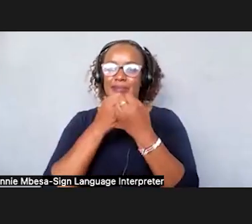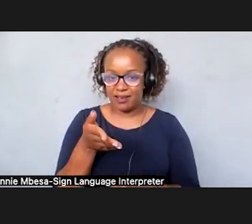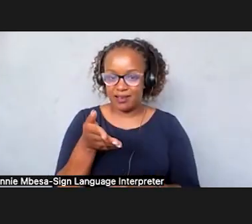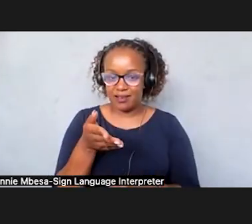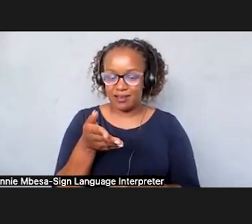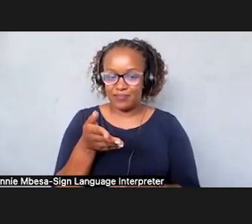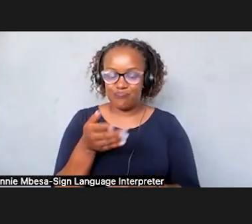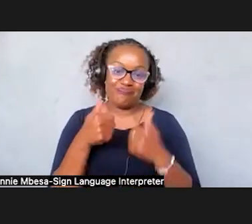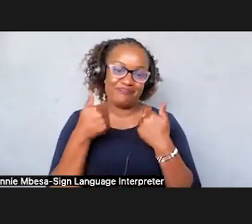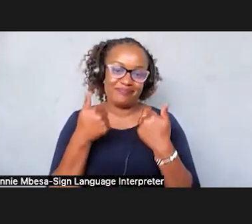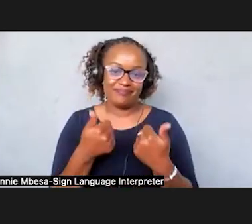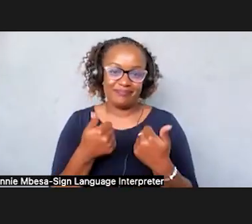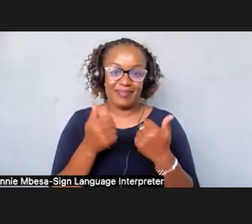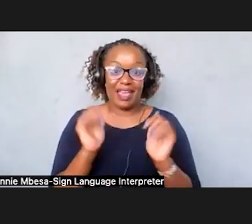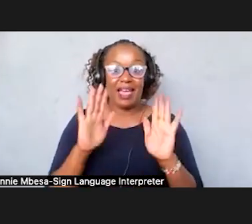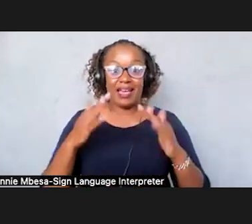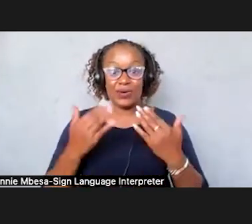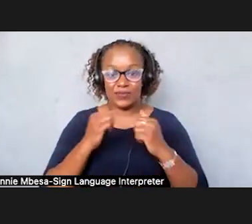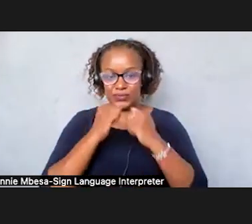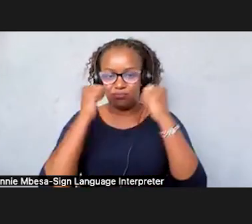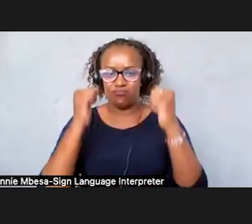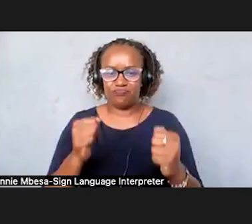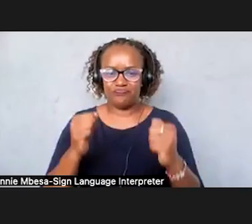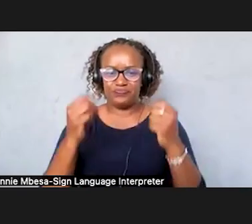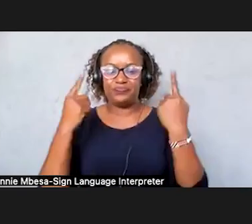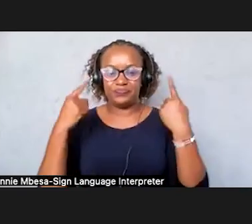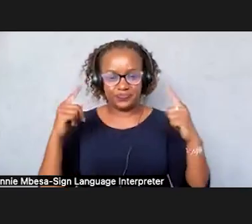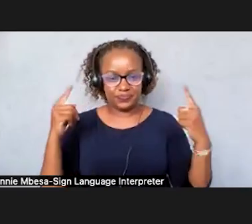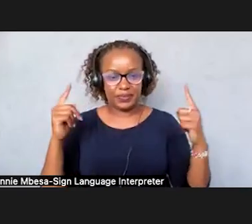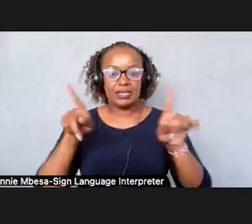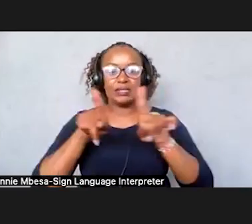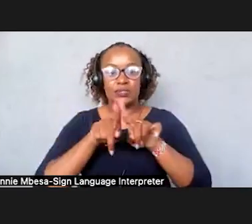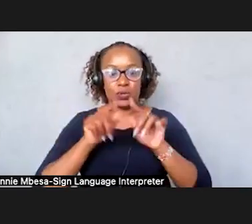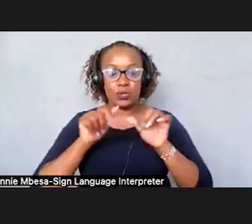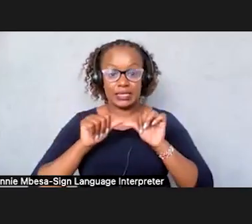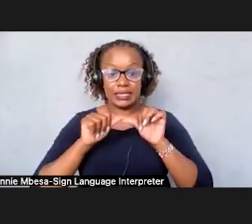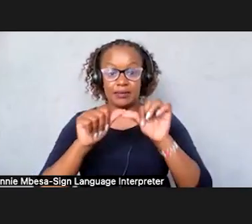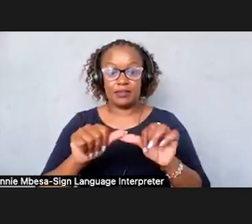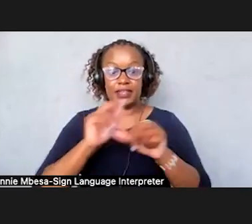flowers. How have you strengthened the effectiveness and sustainability